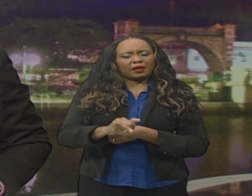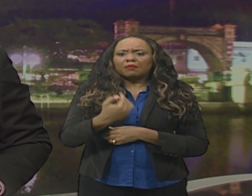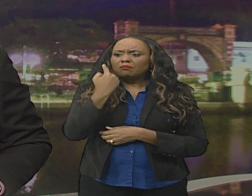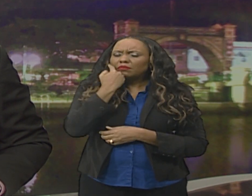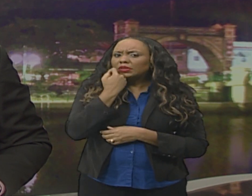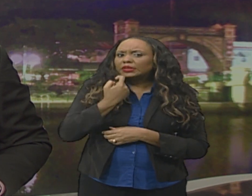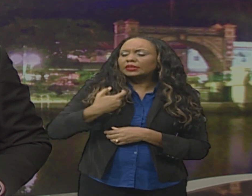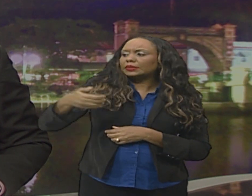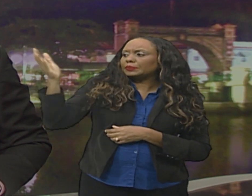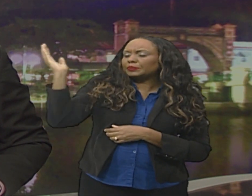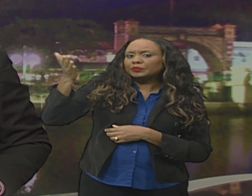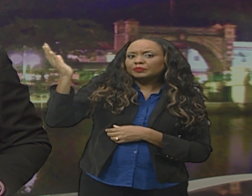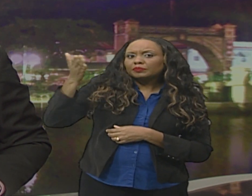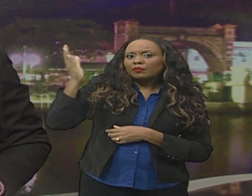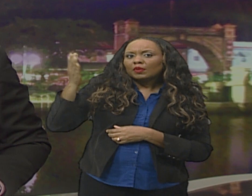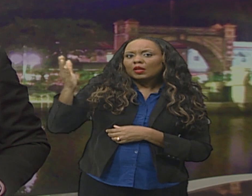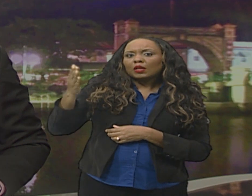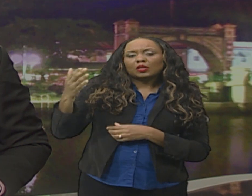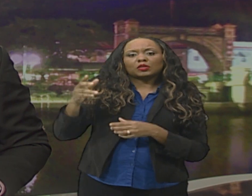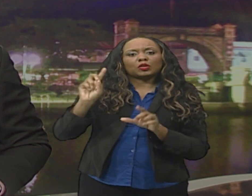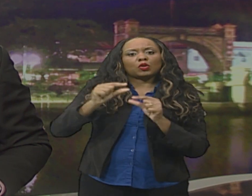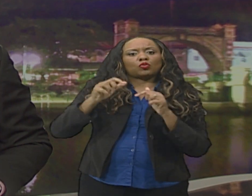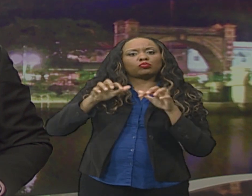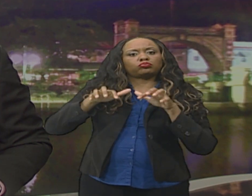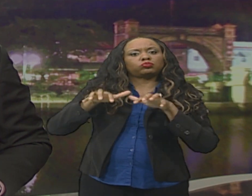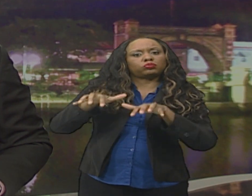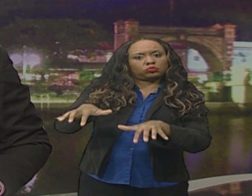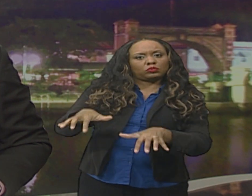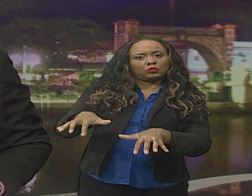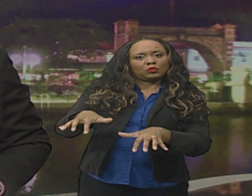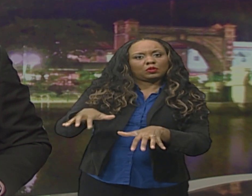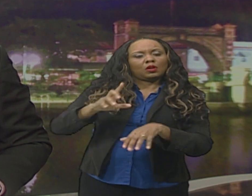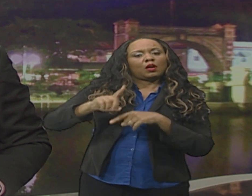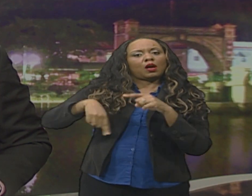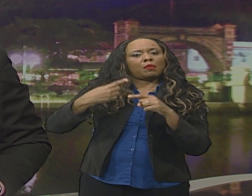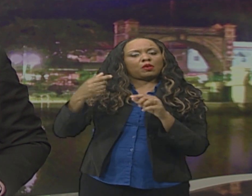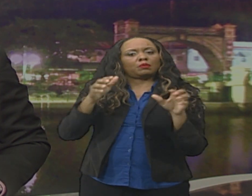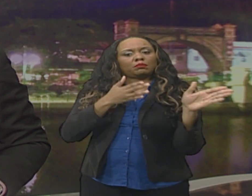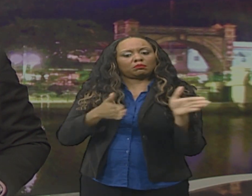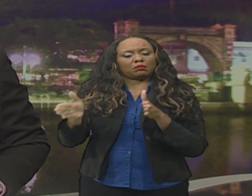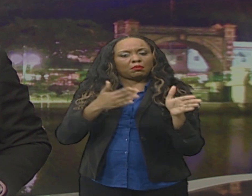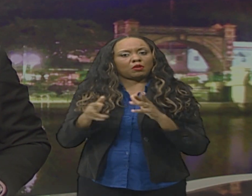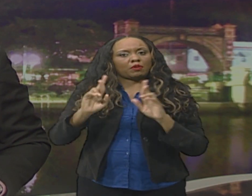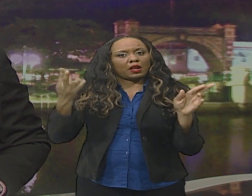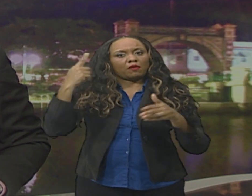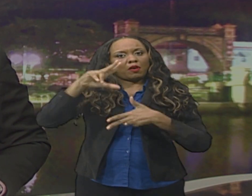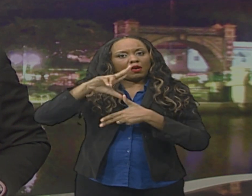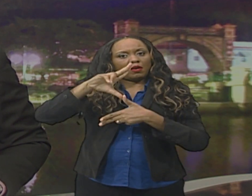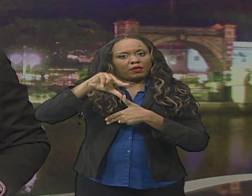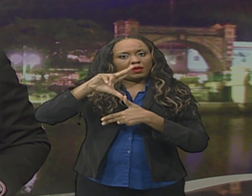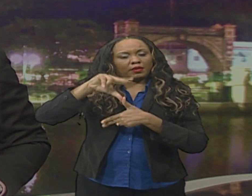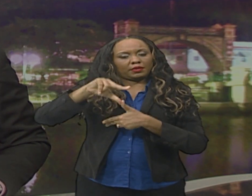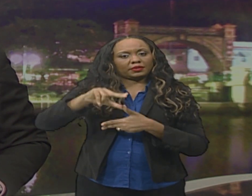meeting organized by the St. Michael Parish Independence Committee. Ariane Phillips has more in this report.